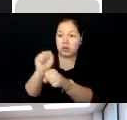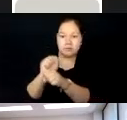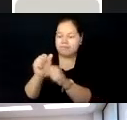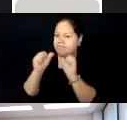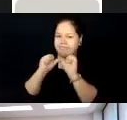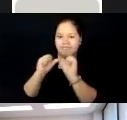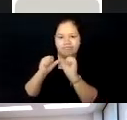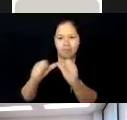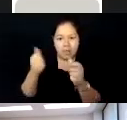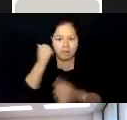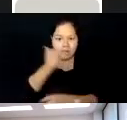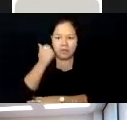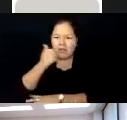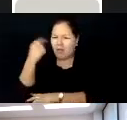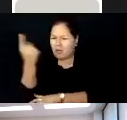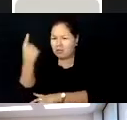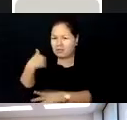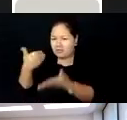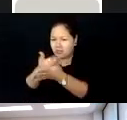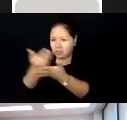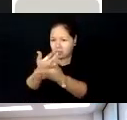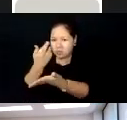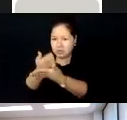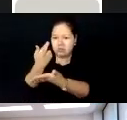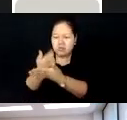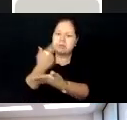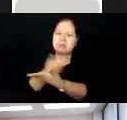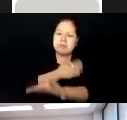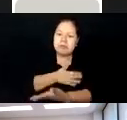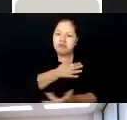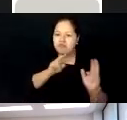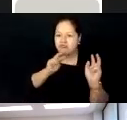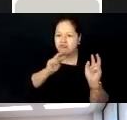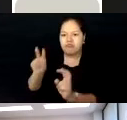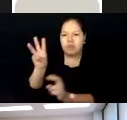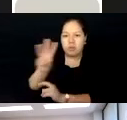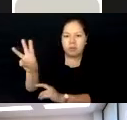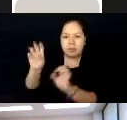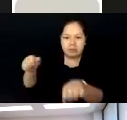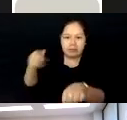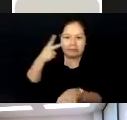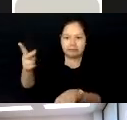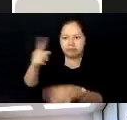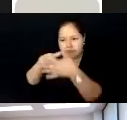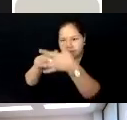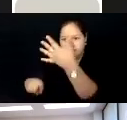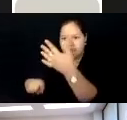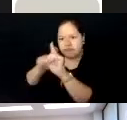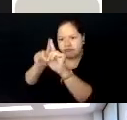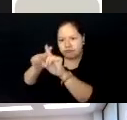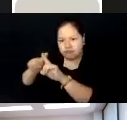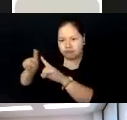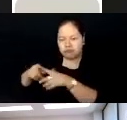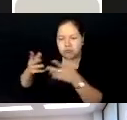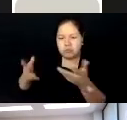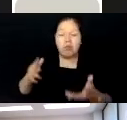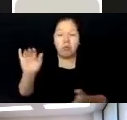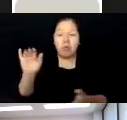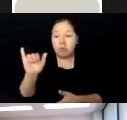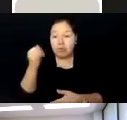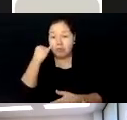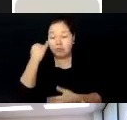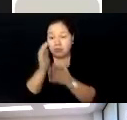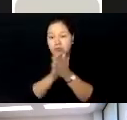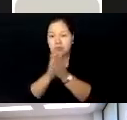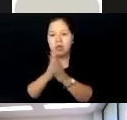time. So I would encourage you to visit our website to access some of these. And also I would point folks to our partners at